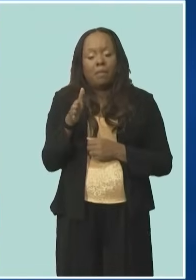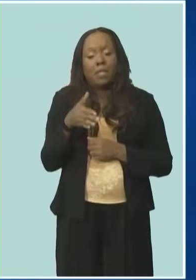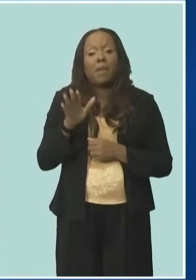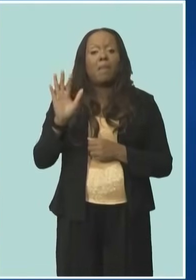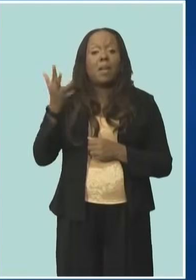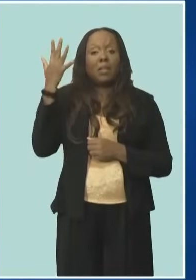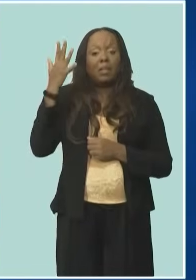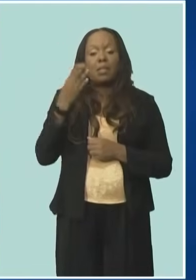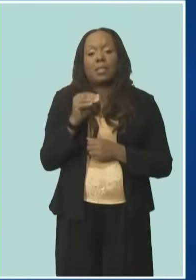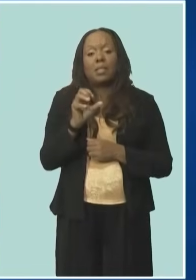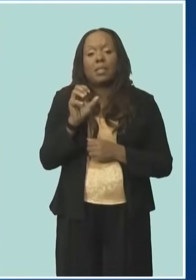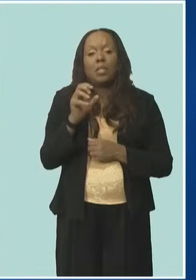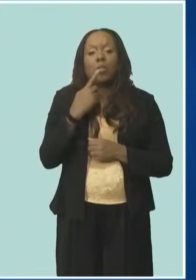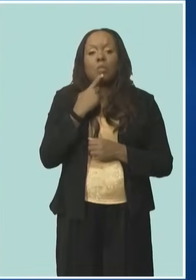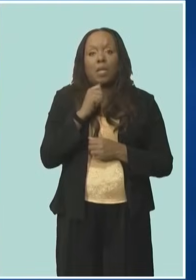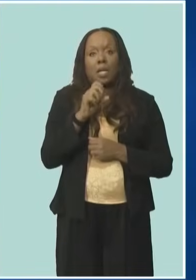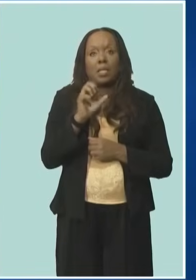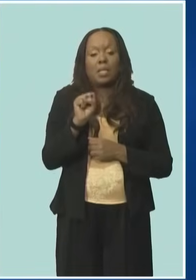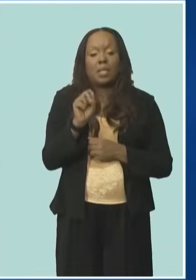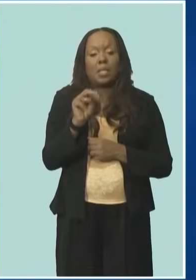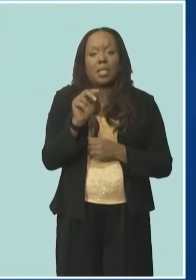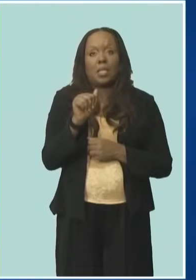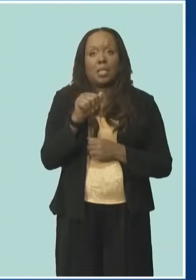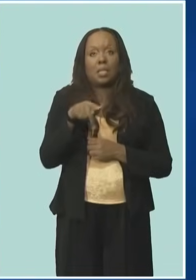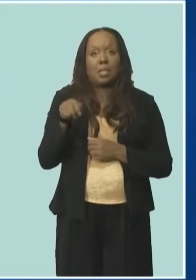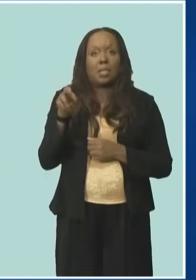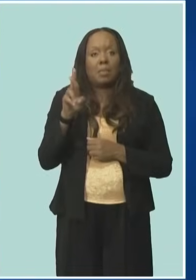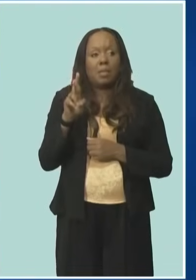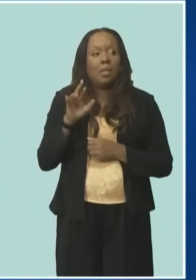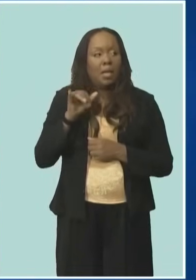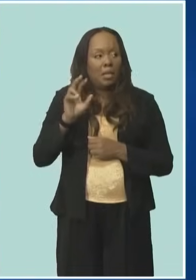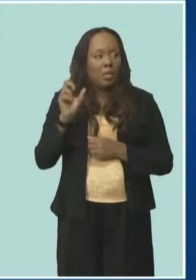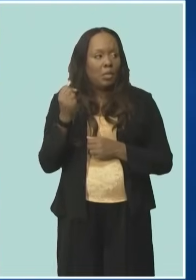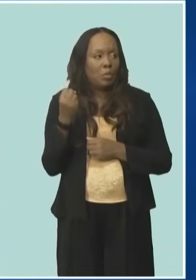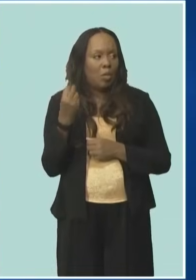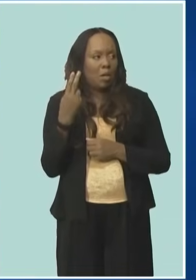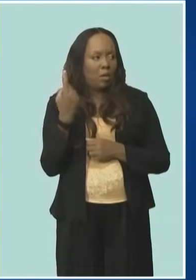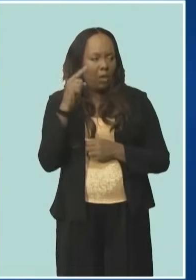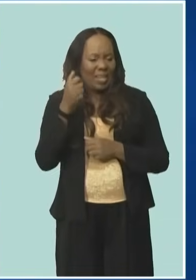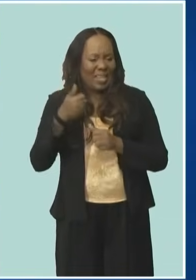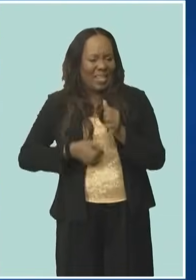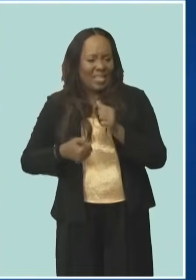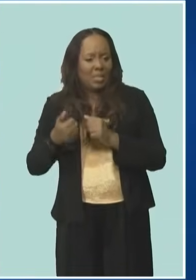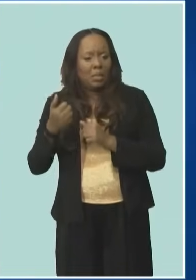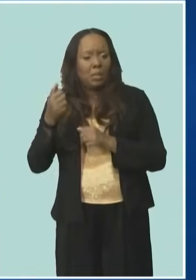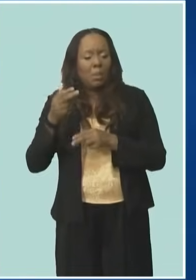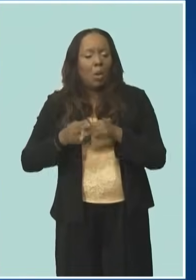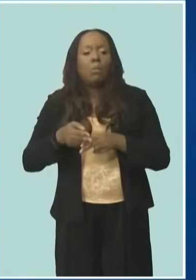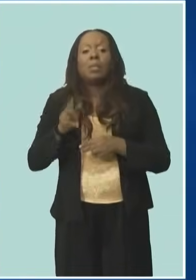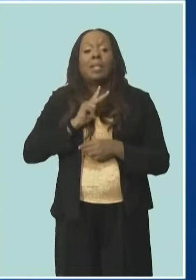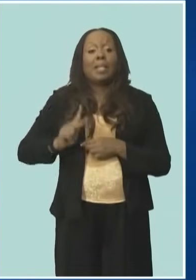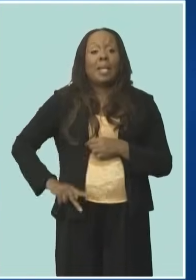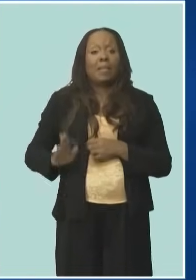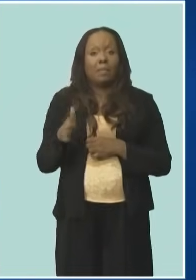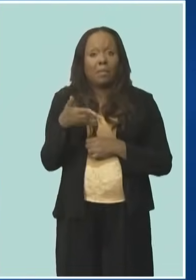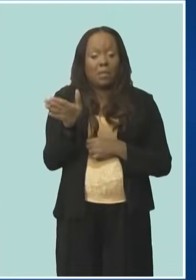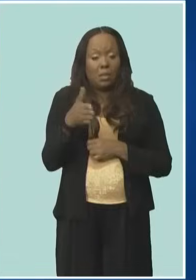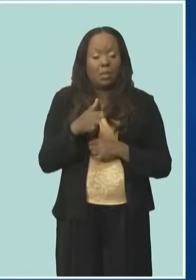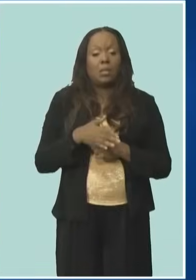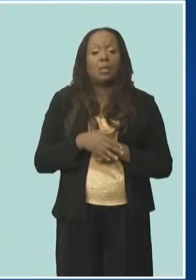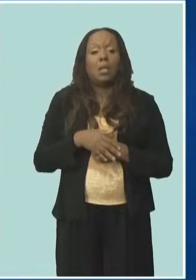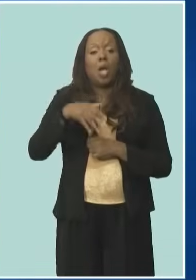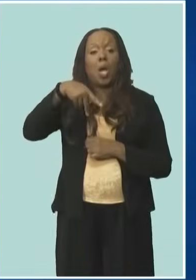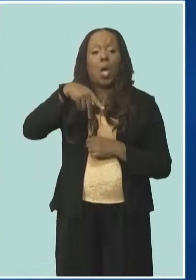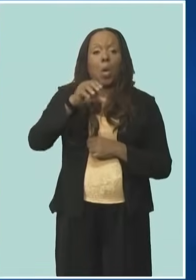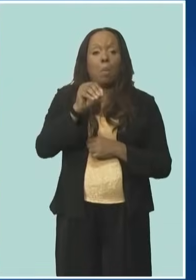the snappers, red snappers you could see, that is $12 a pound. You have pot fish, you got kingfish, you got so much